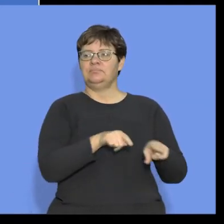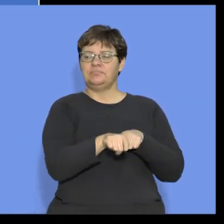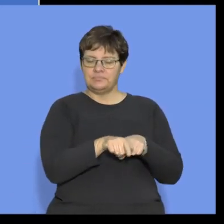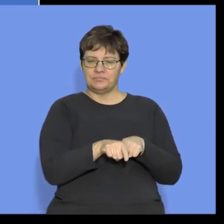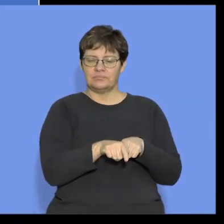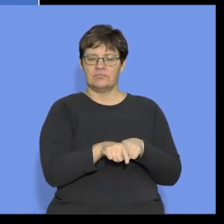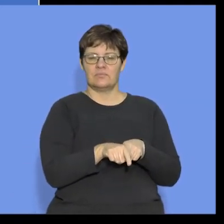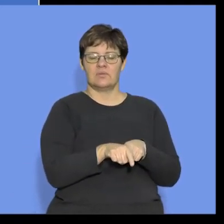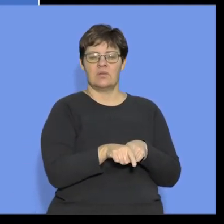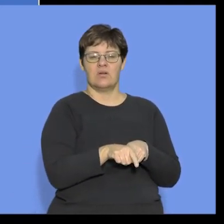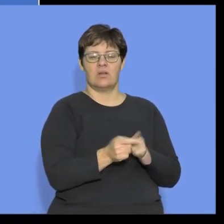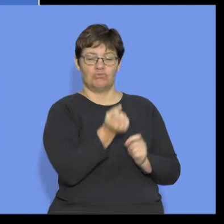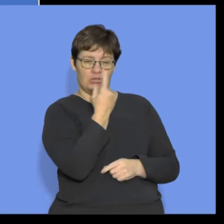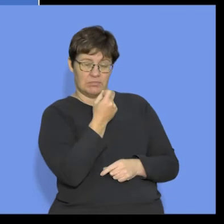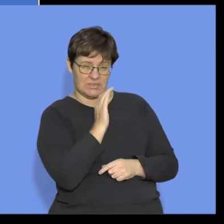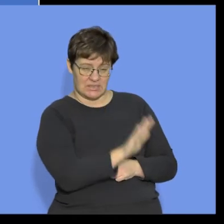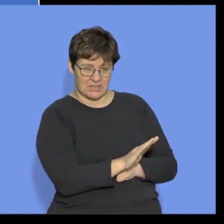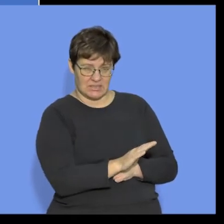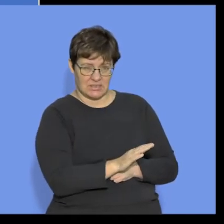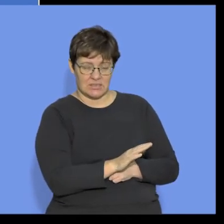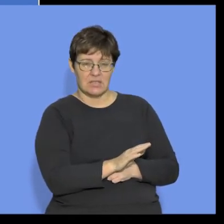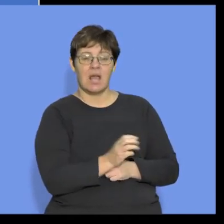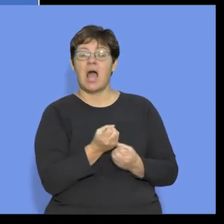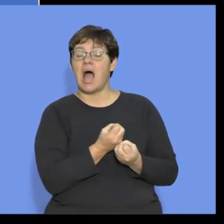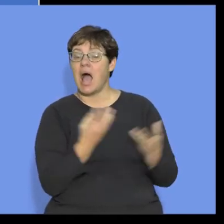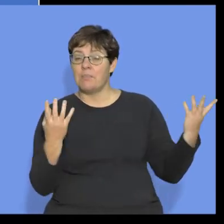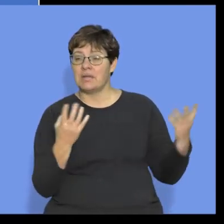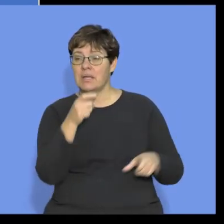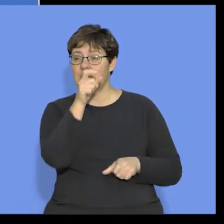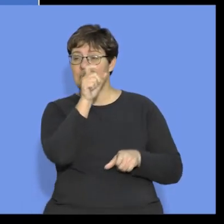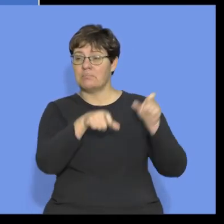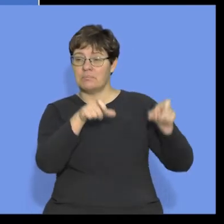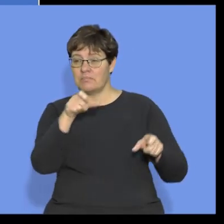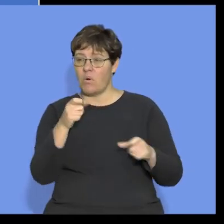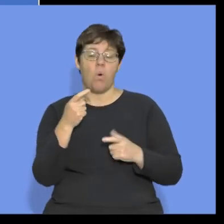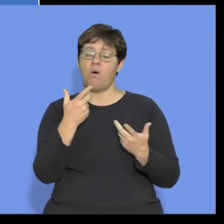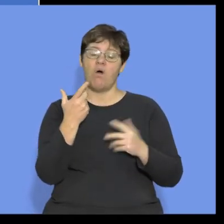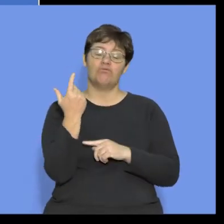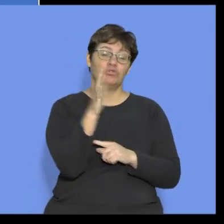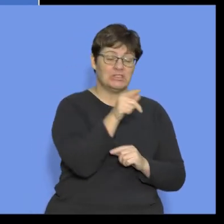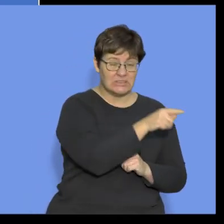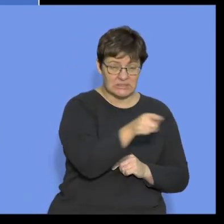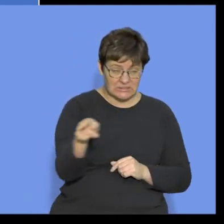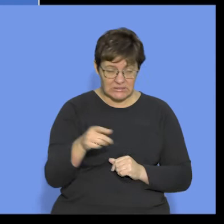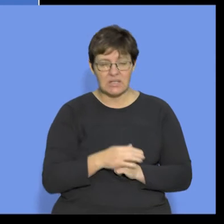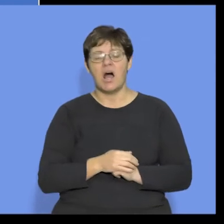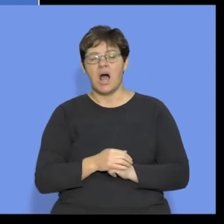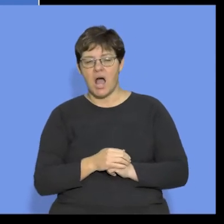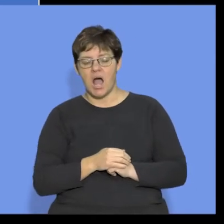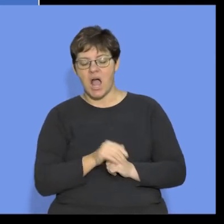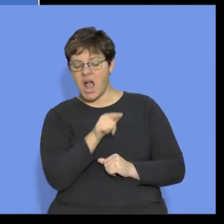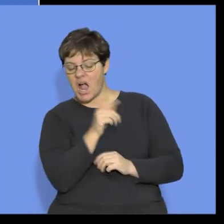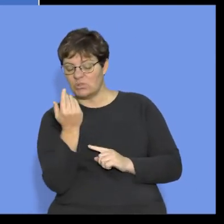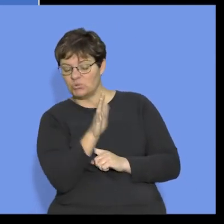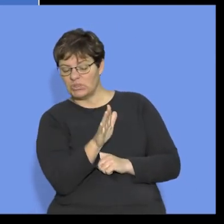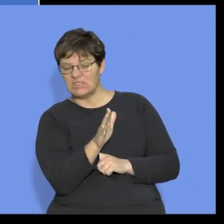different treatments on 240 fruit trees which have a disease causing trees